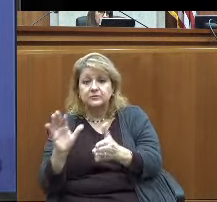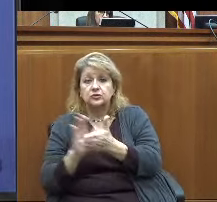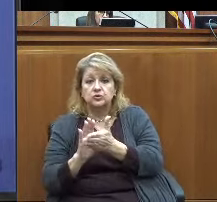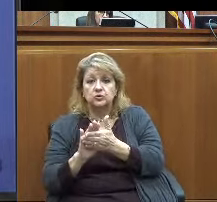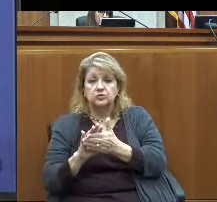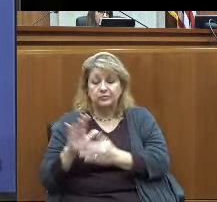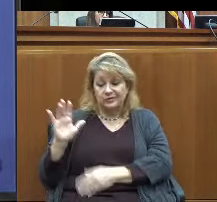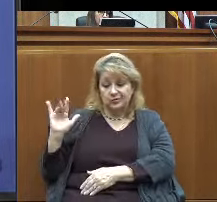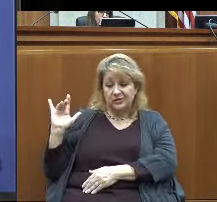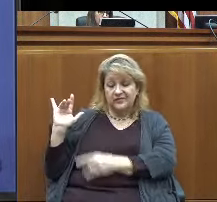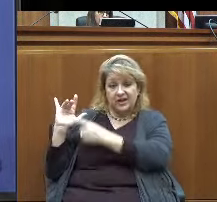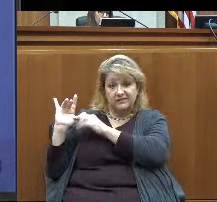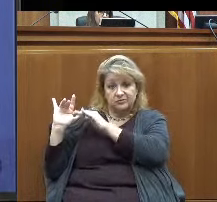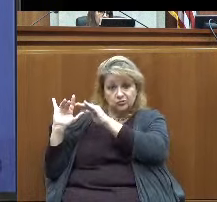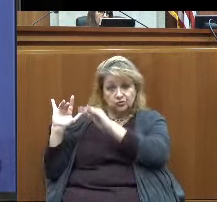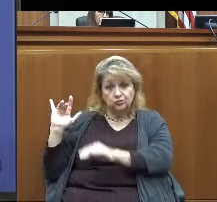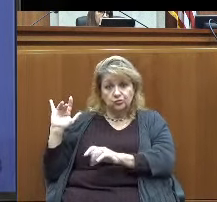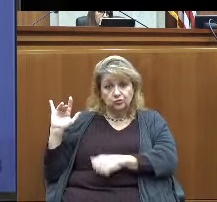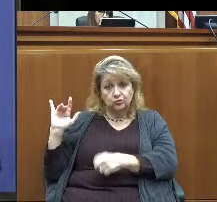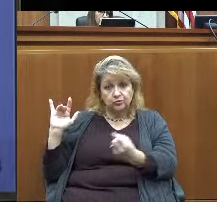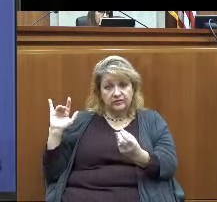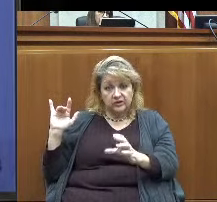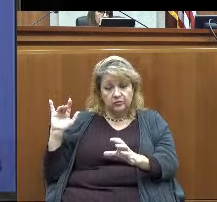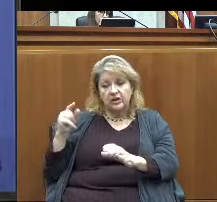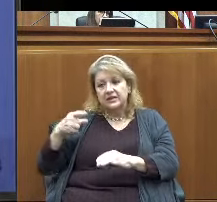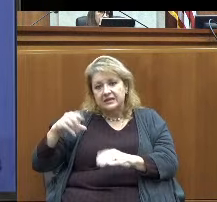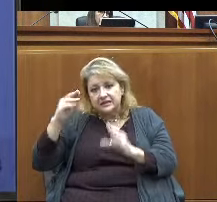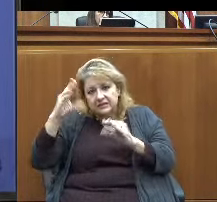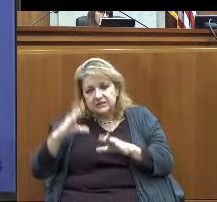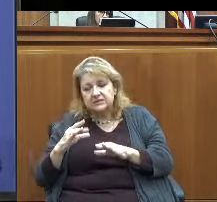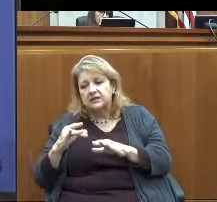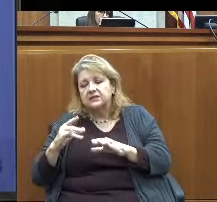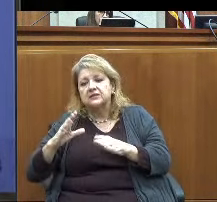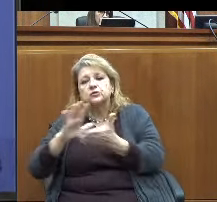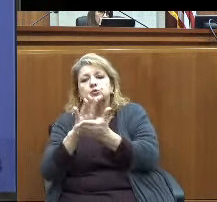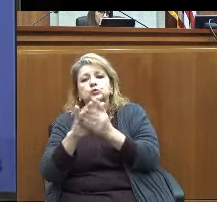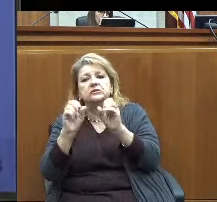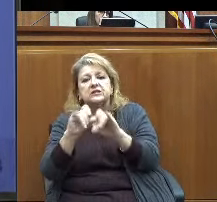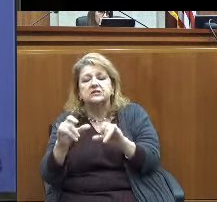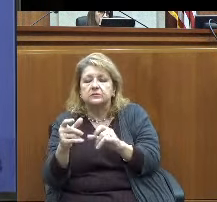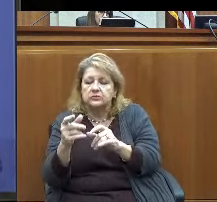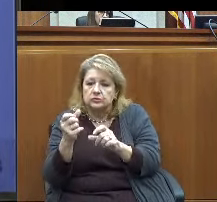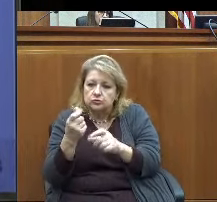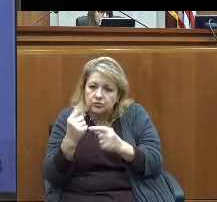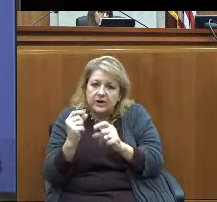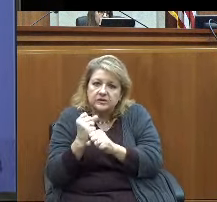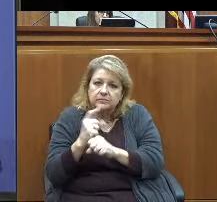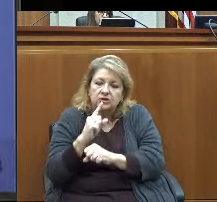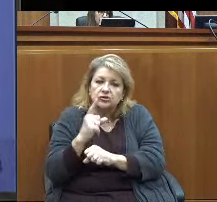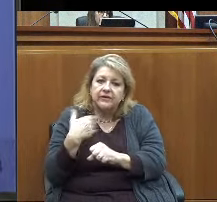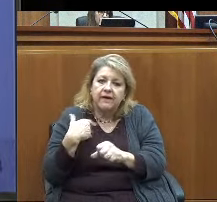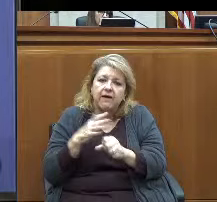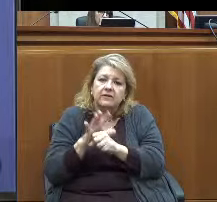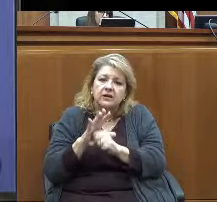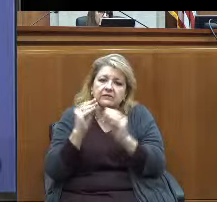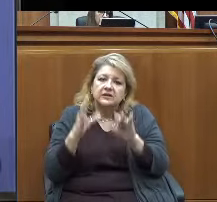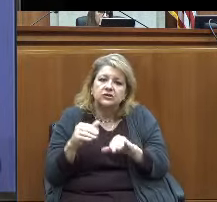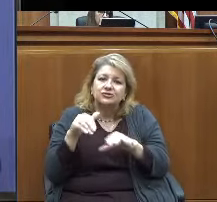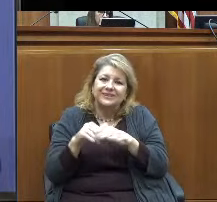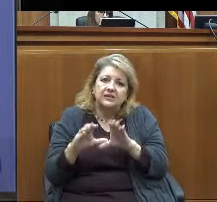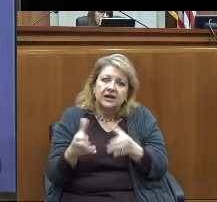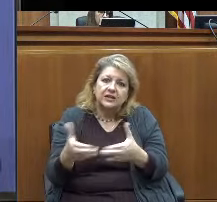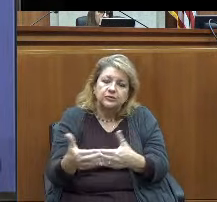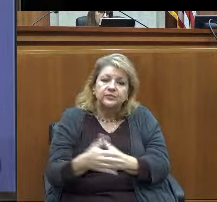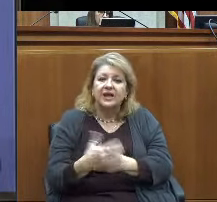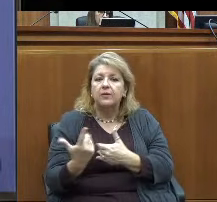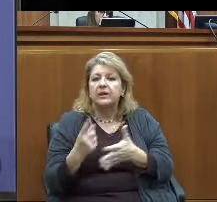work to ensure that our classrooms have a teacher every day leading their classrooms. So now I'm going to highlight a few